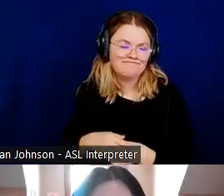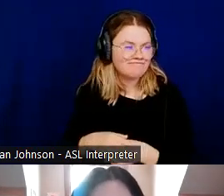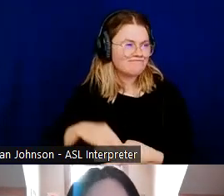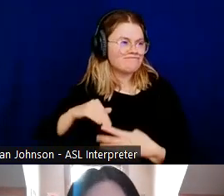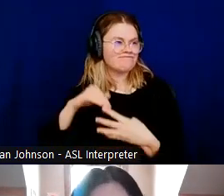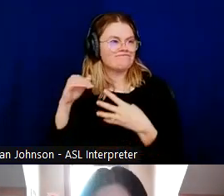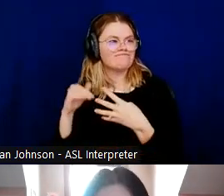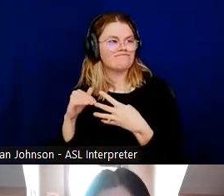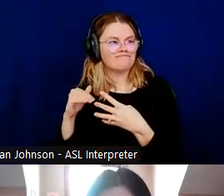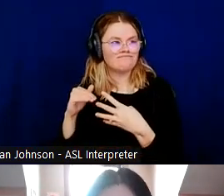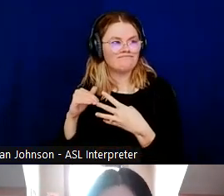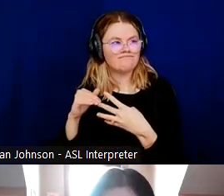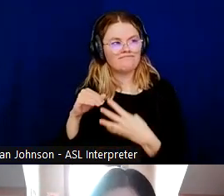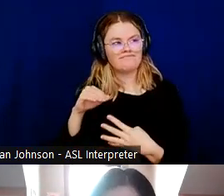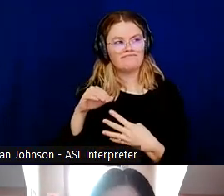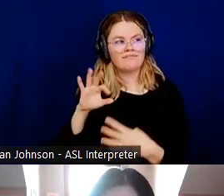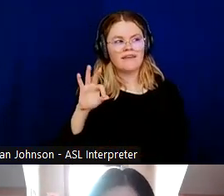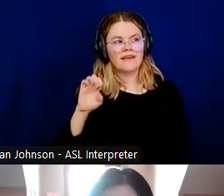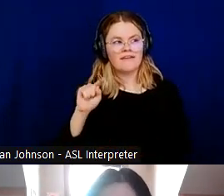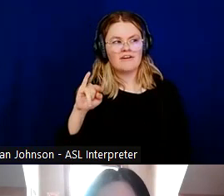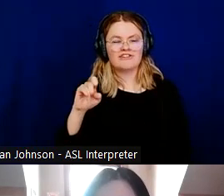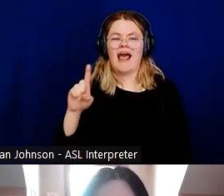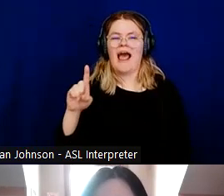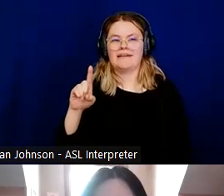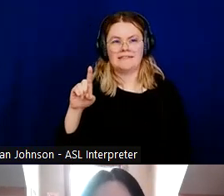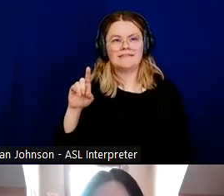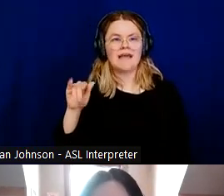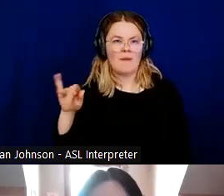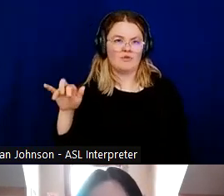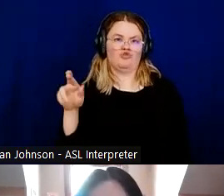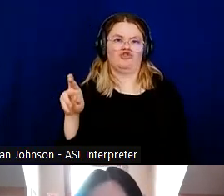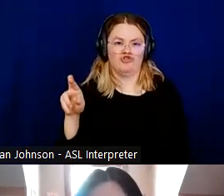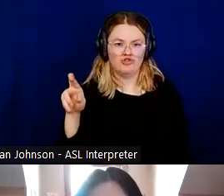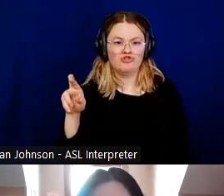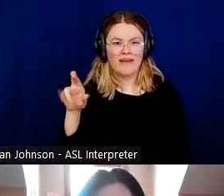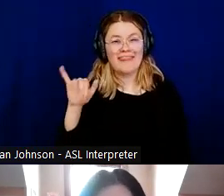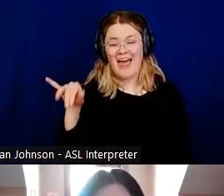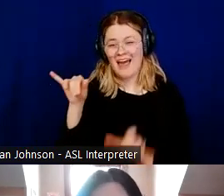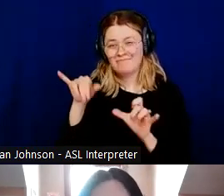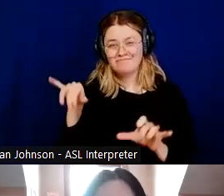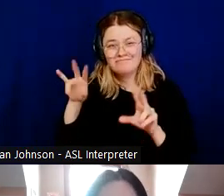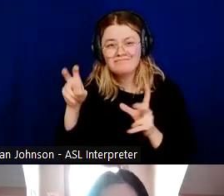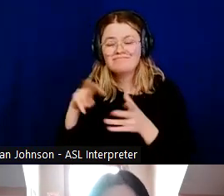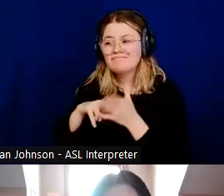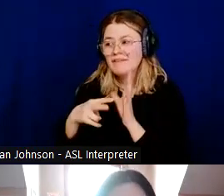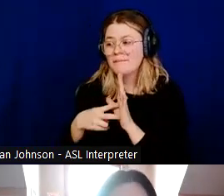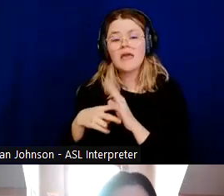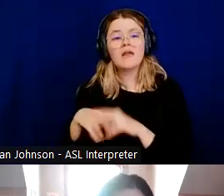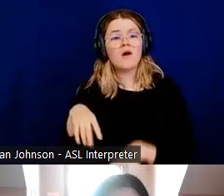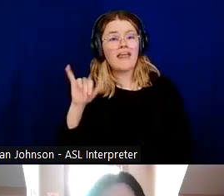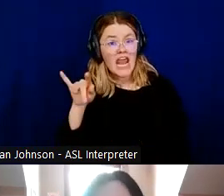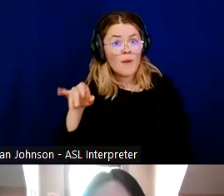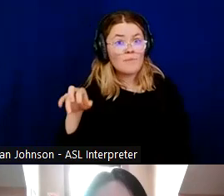the fetishized abuser, and this trope makes the abuser attractive and sexy